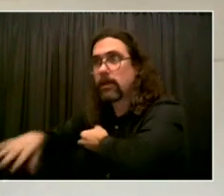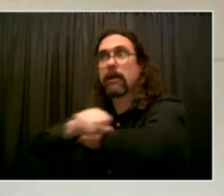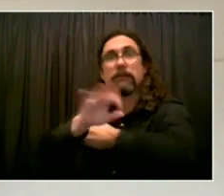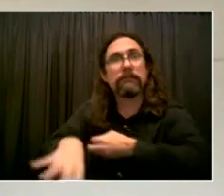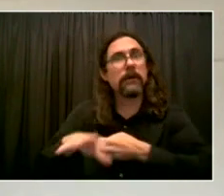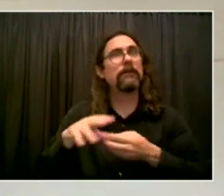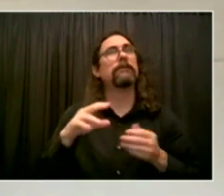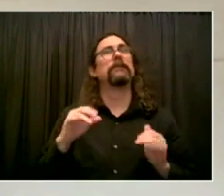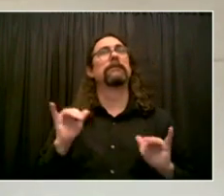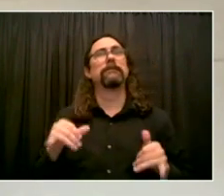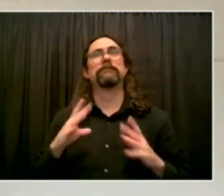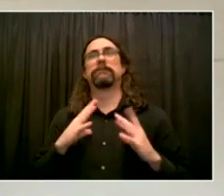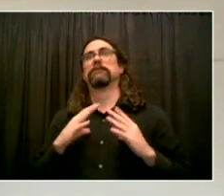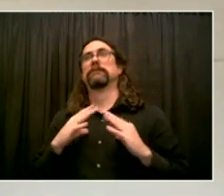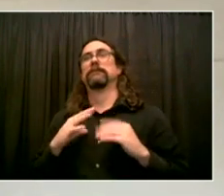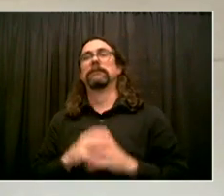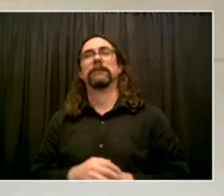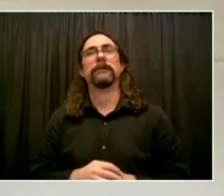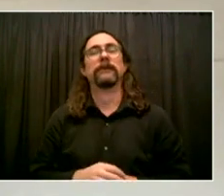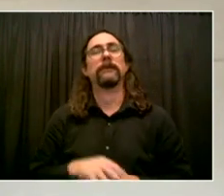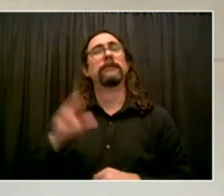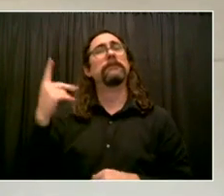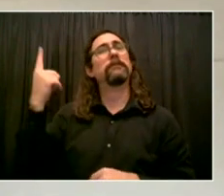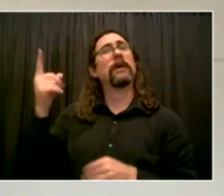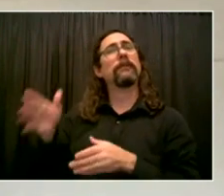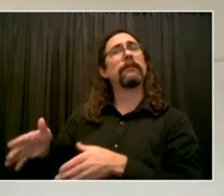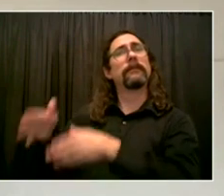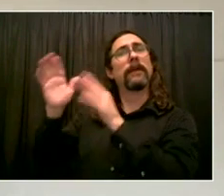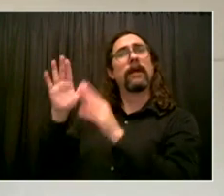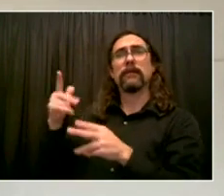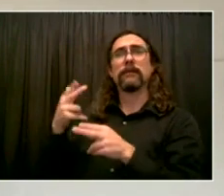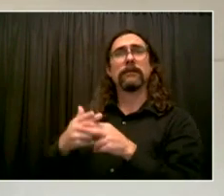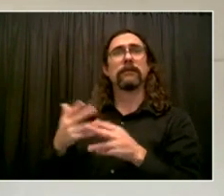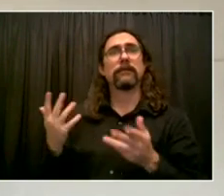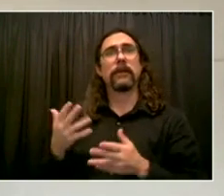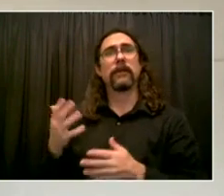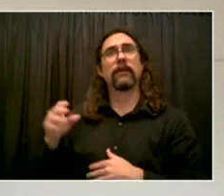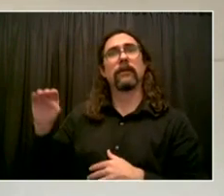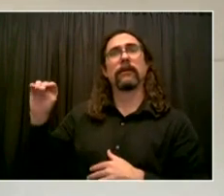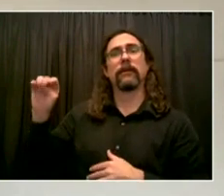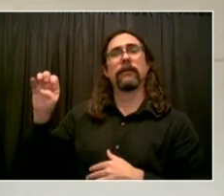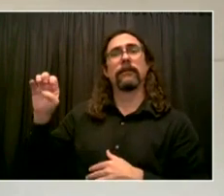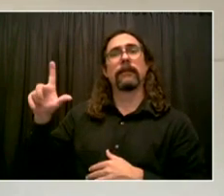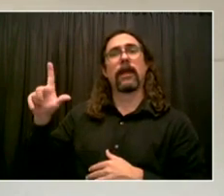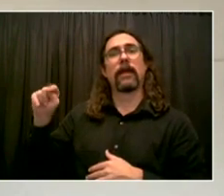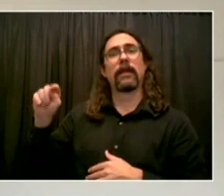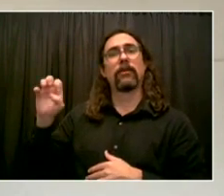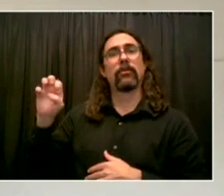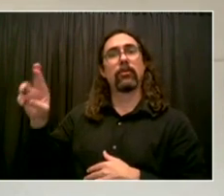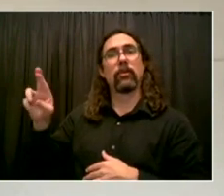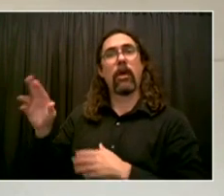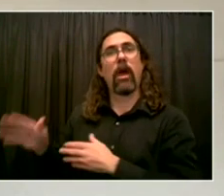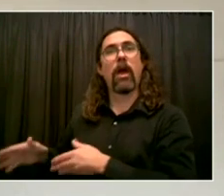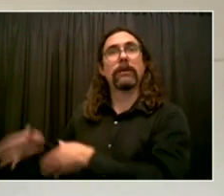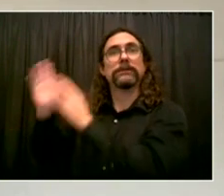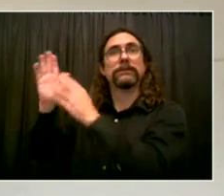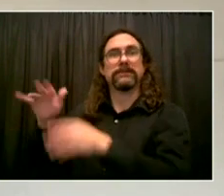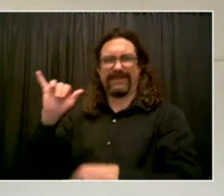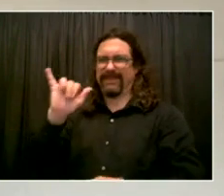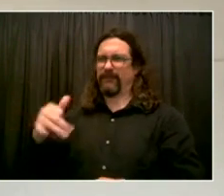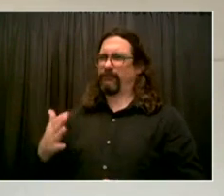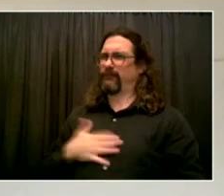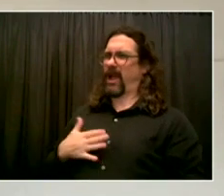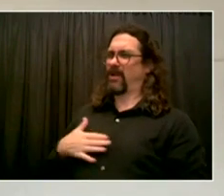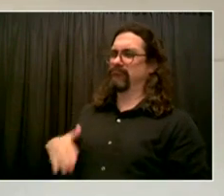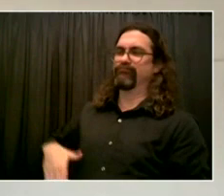our seniors in my district, is going to be included in these repairs. And I want to thank you for making this possible with today's announcement. I know how